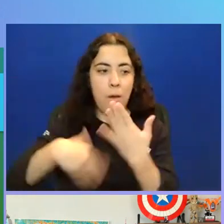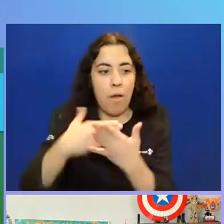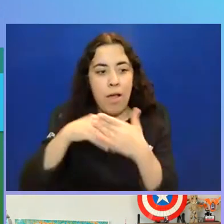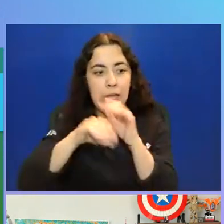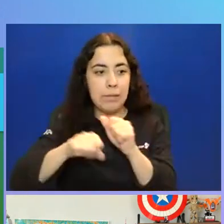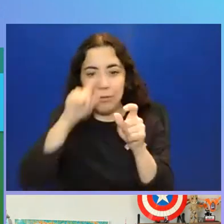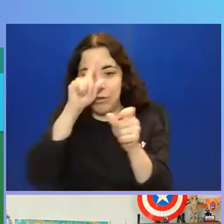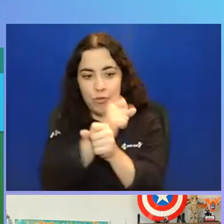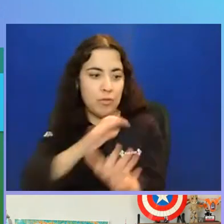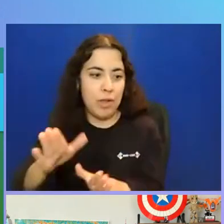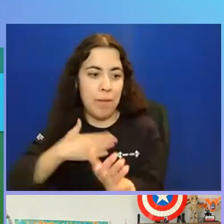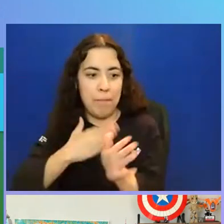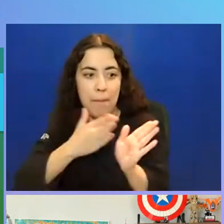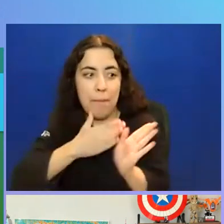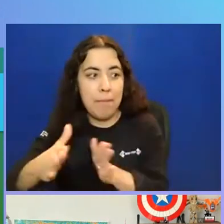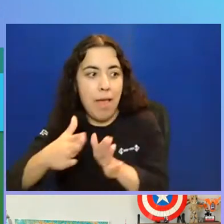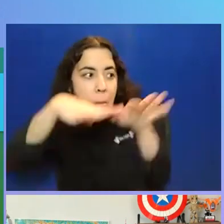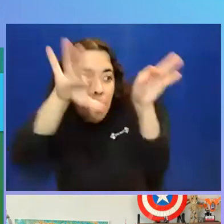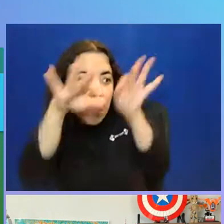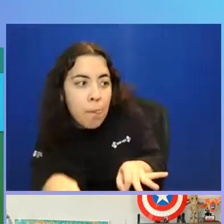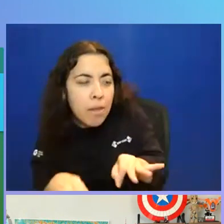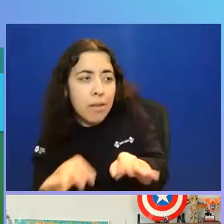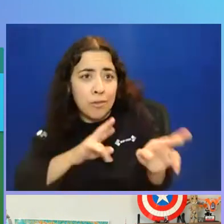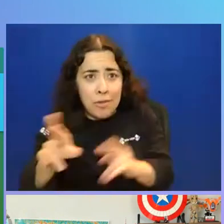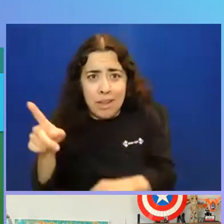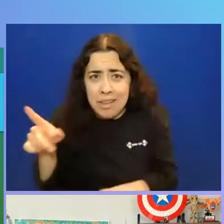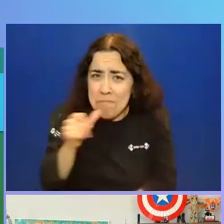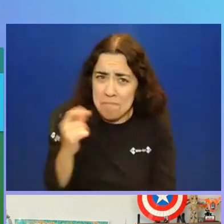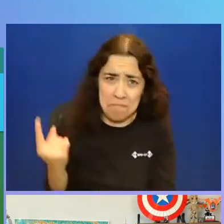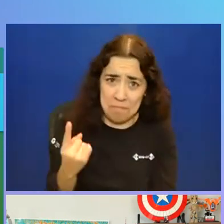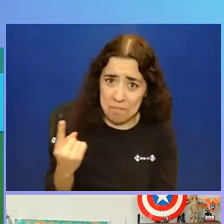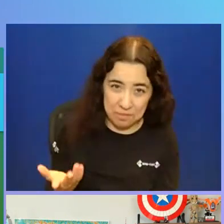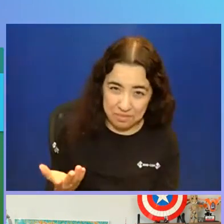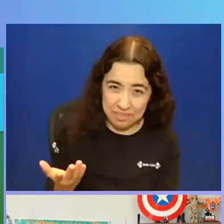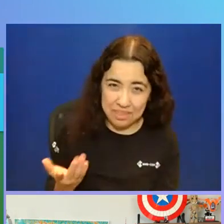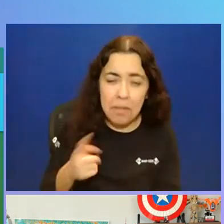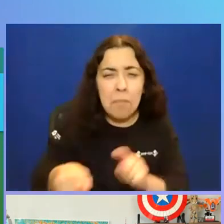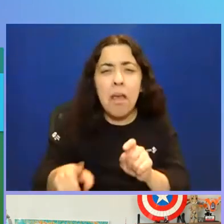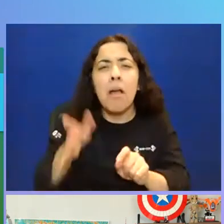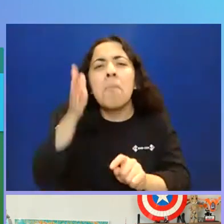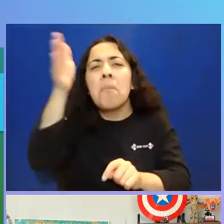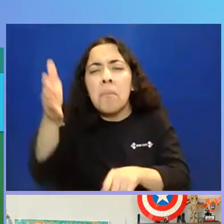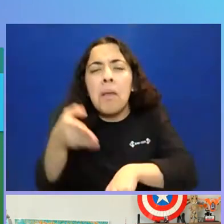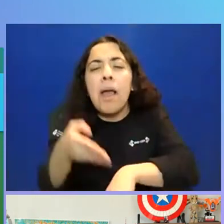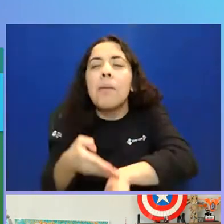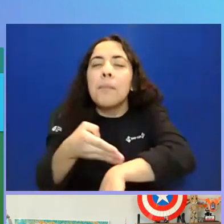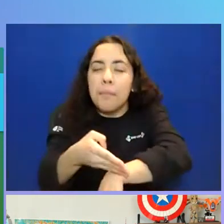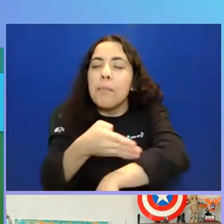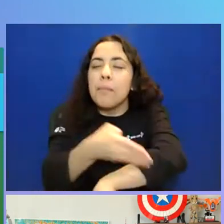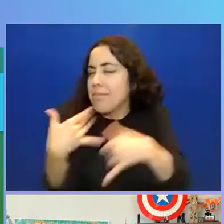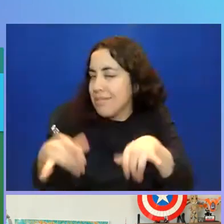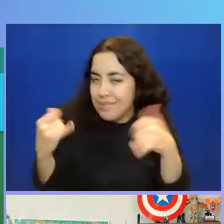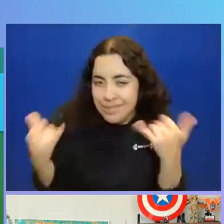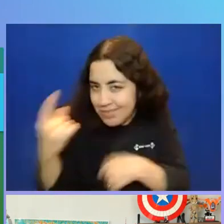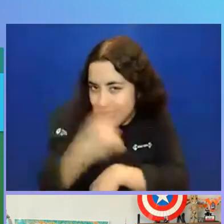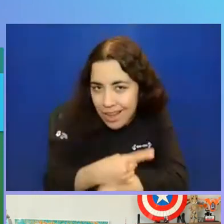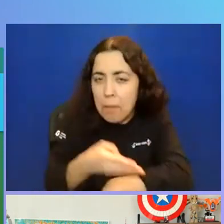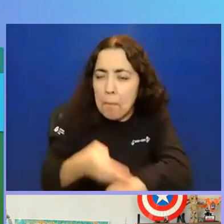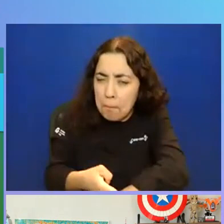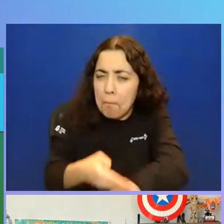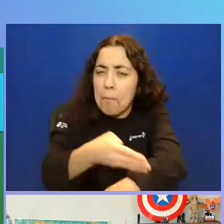roadmap, at a whim, right? And so that is getting better, but it's still something we see every day, right? And